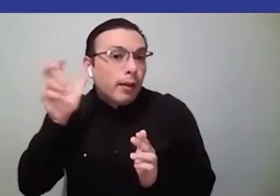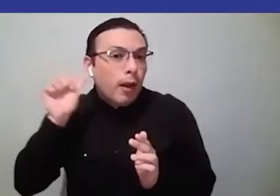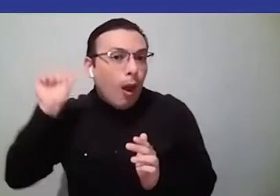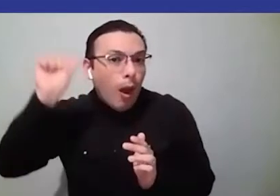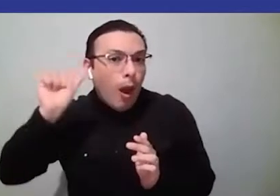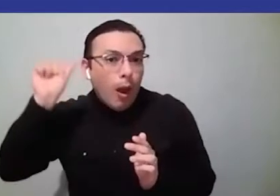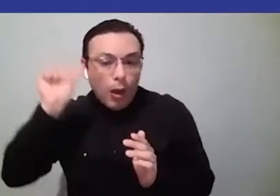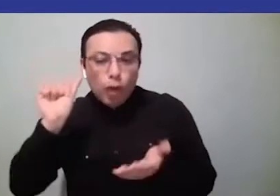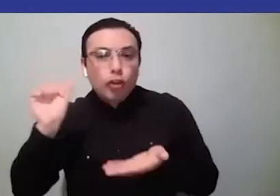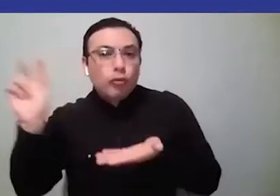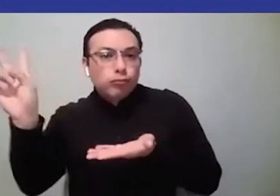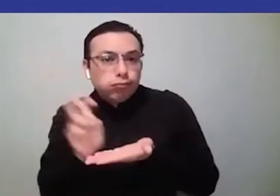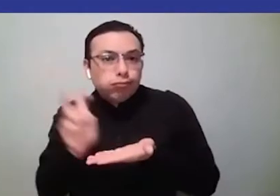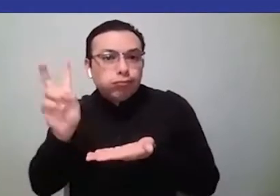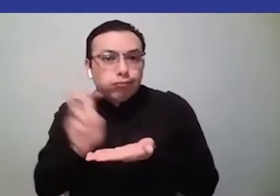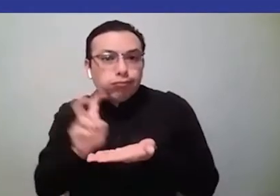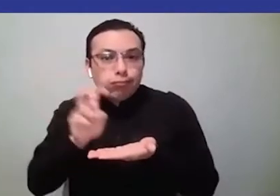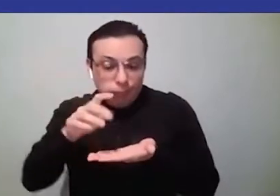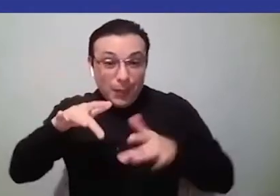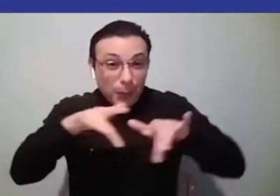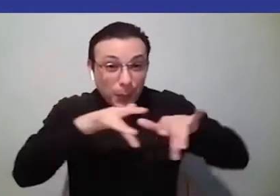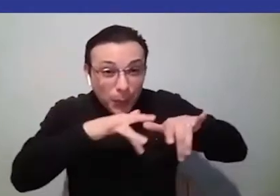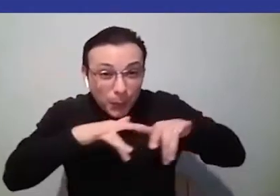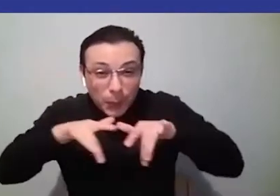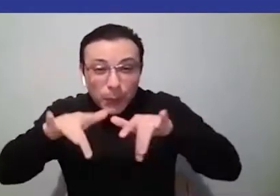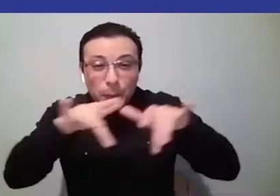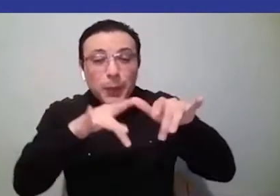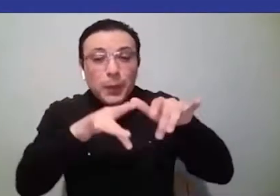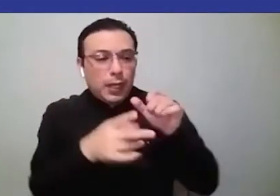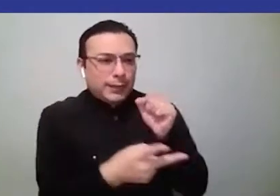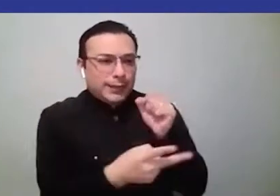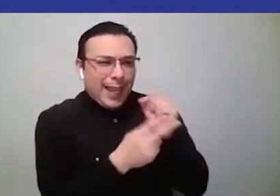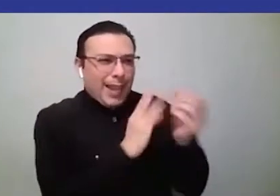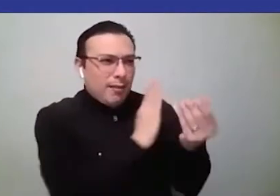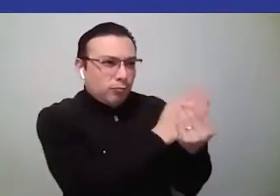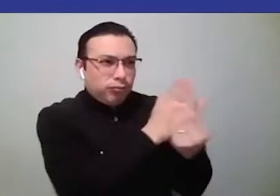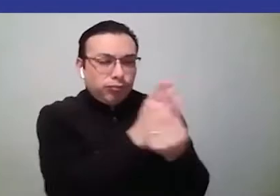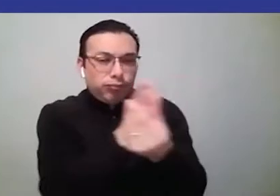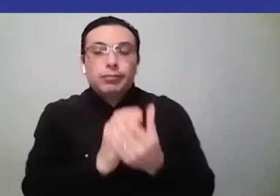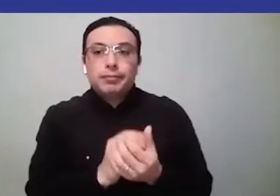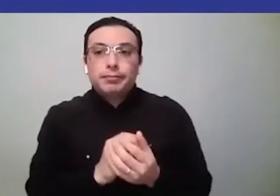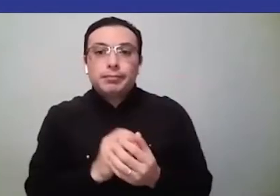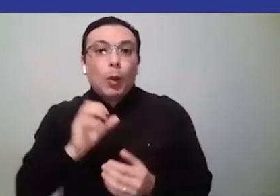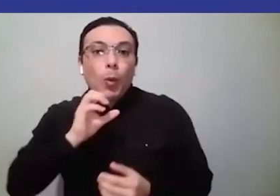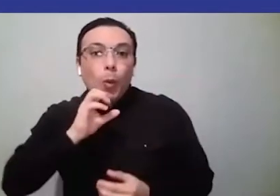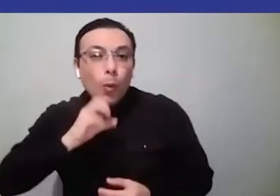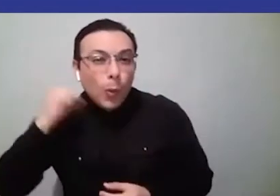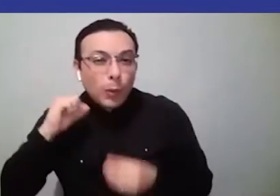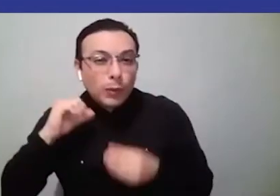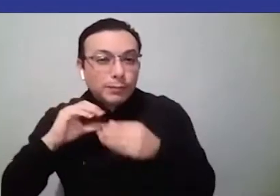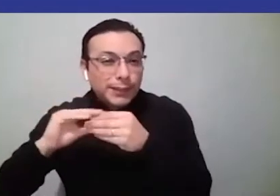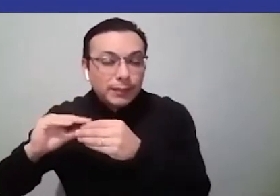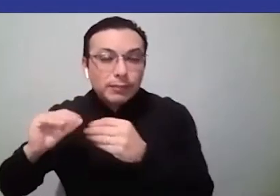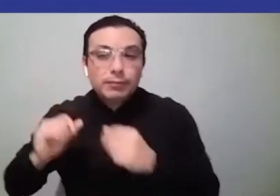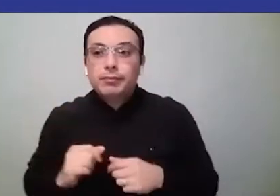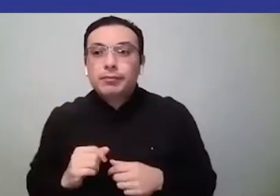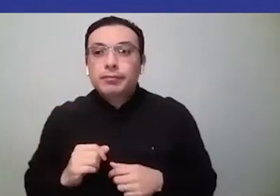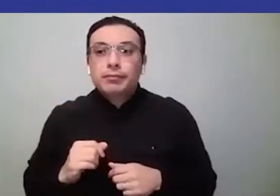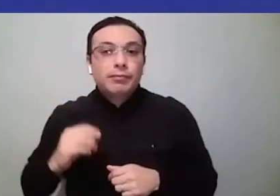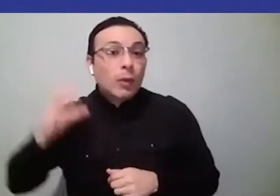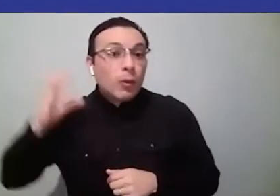cassette tapes. And they range from oral histories to old radio shows that might mention the word lesbian somewhere